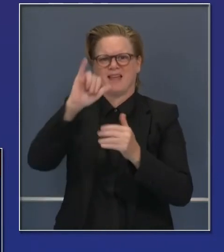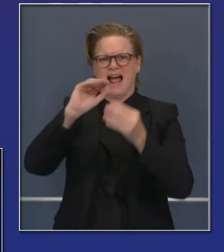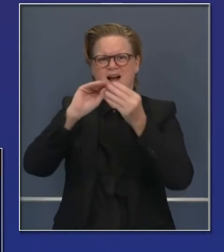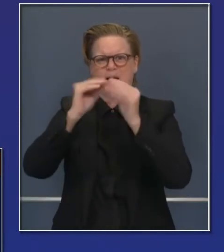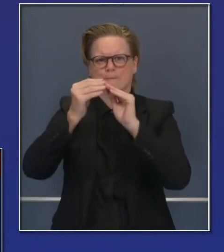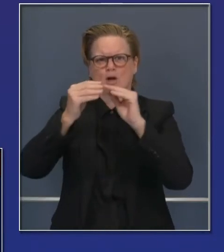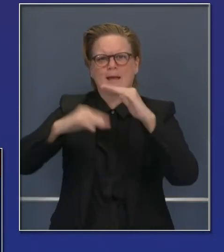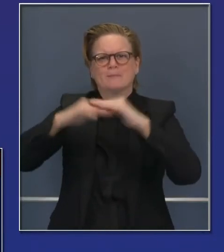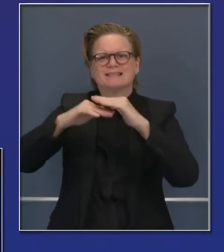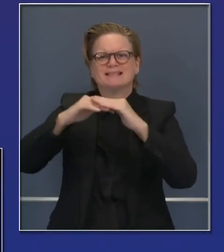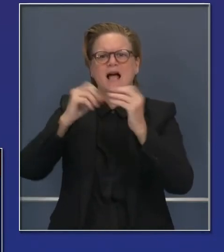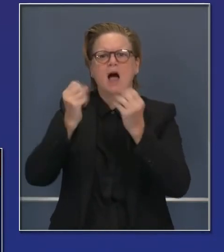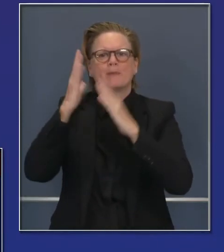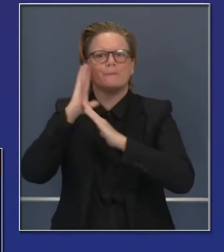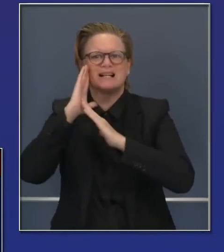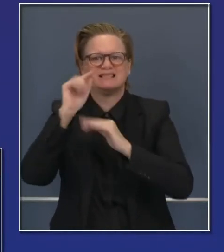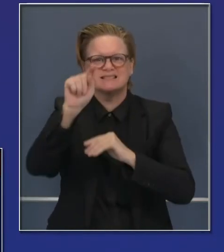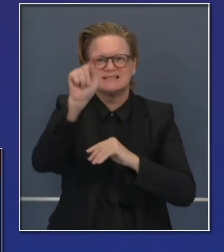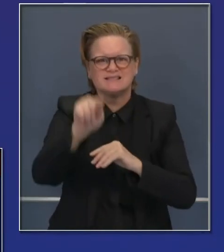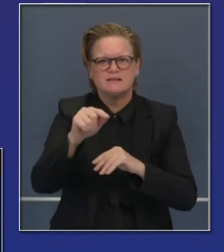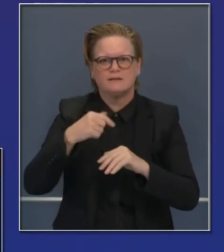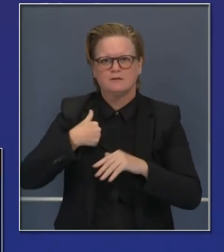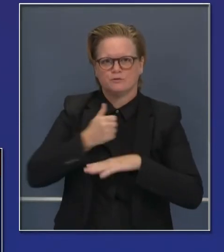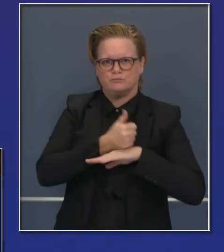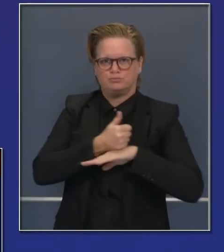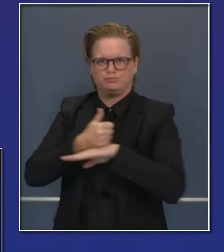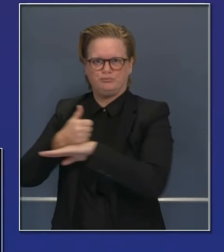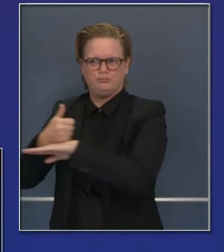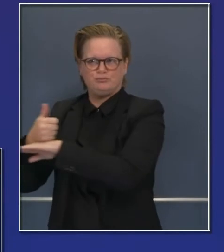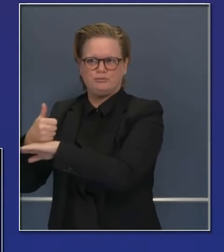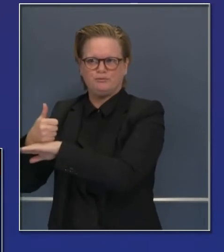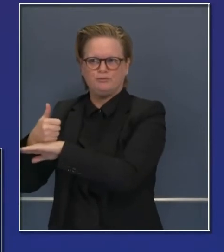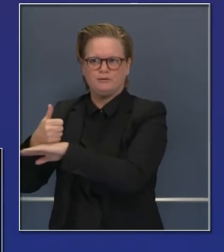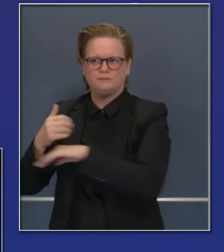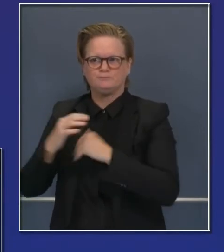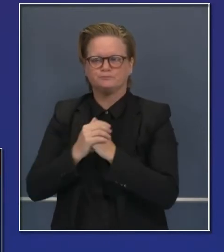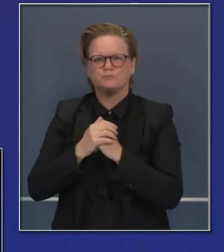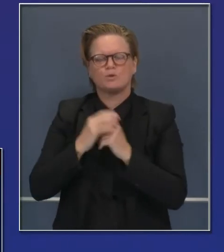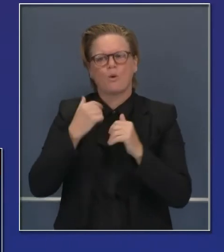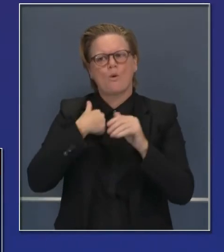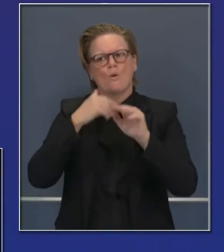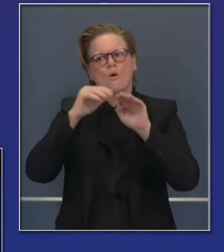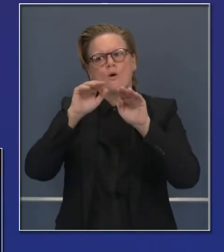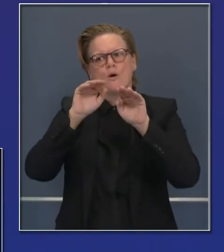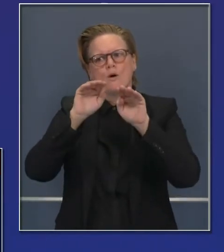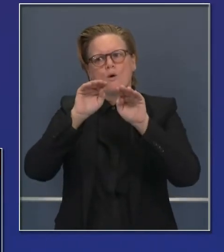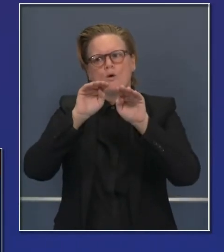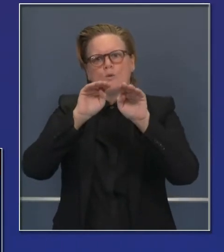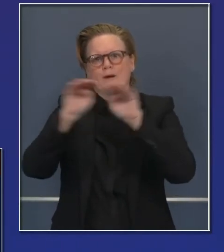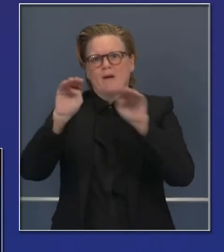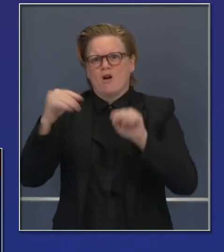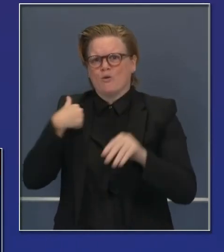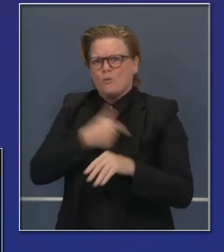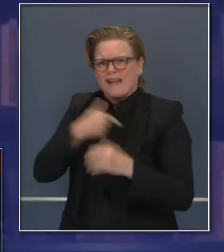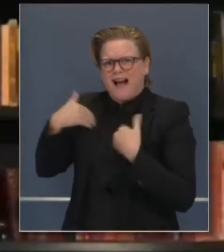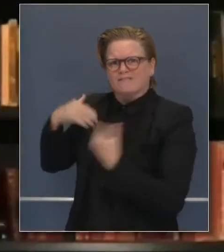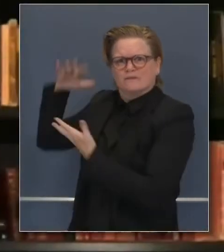but just want to remind you of this important additional resource that we are adding.